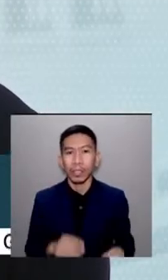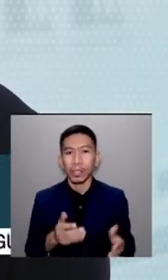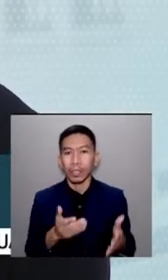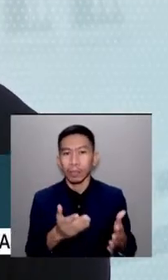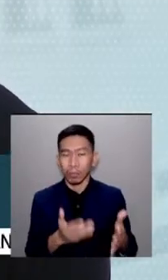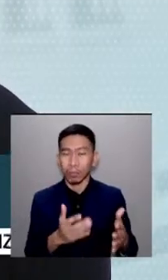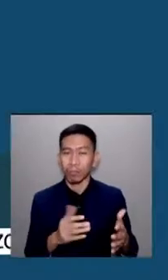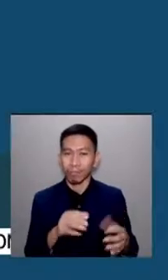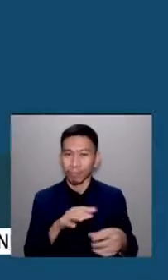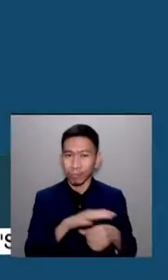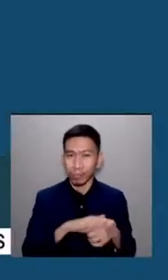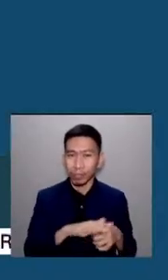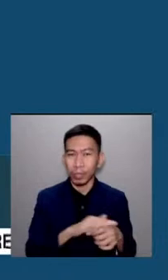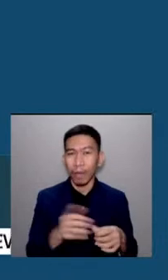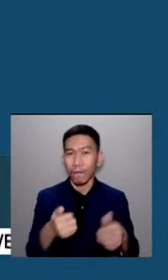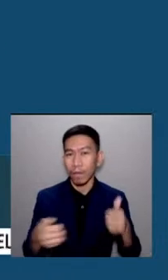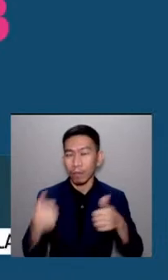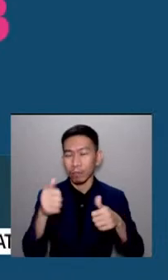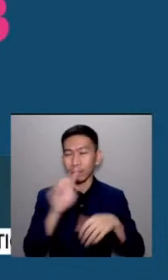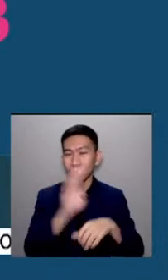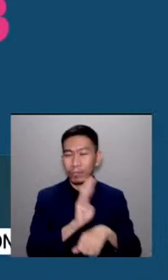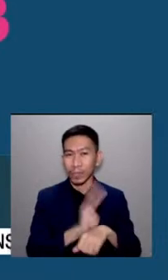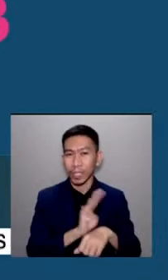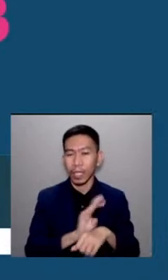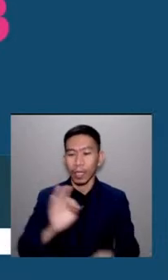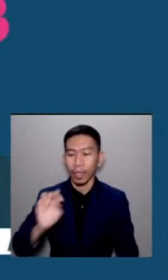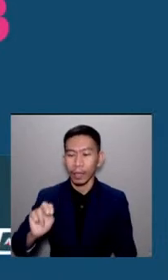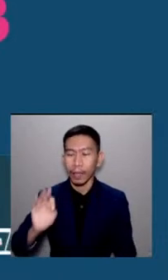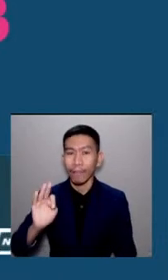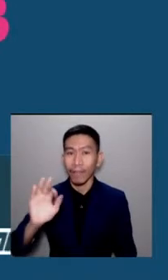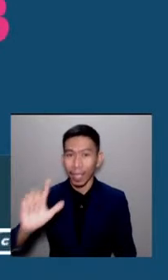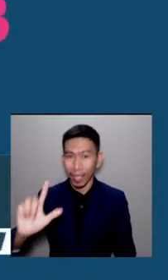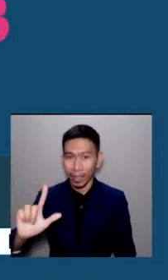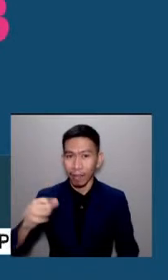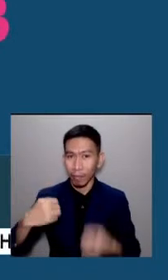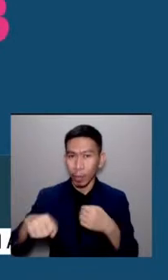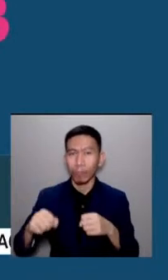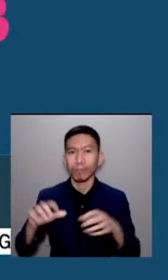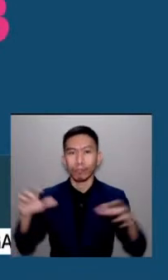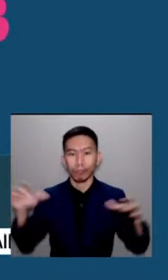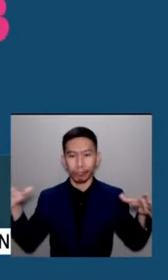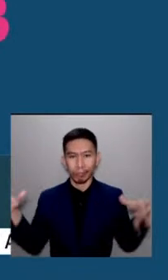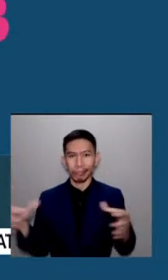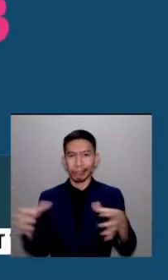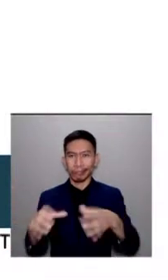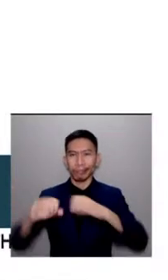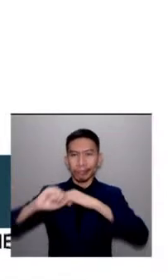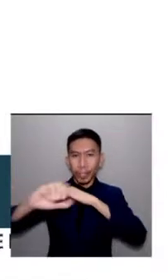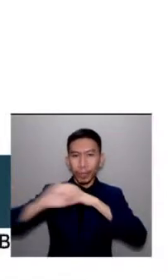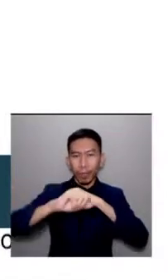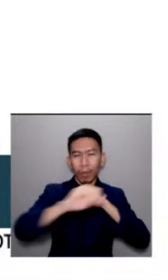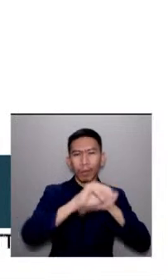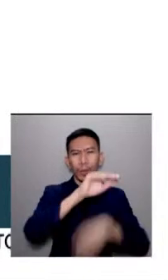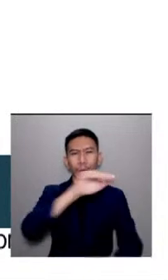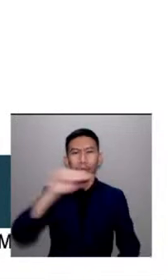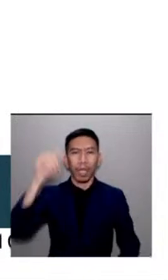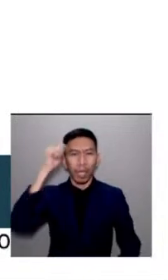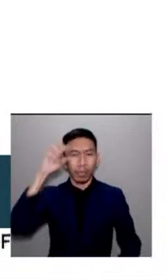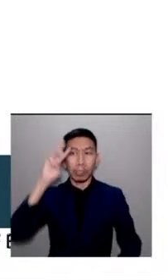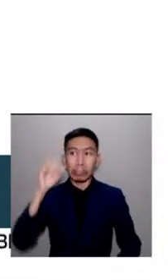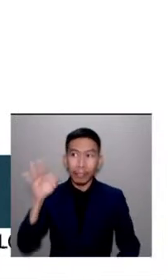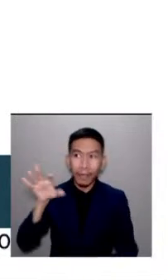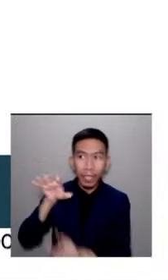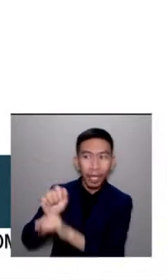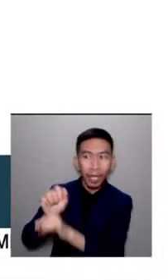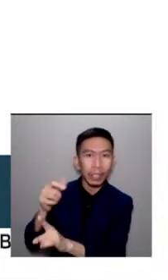officials, business leaders, advocates, and the NFL have teamed up to launch a campaign calling on the public to raise awareness and report any possible cases